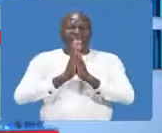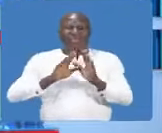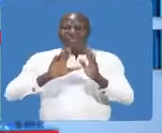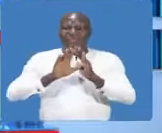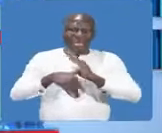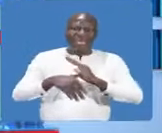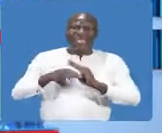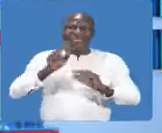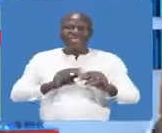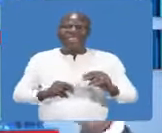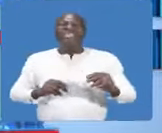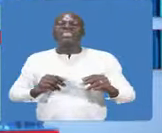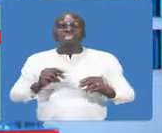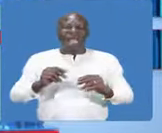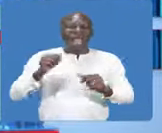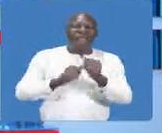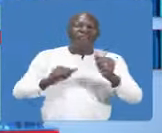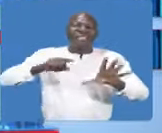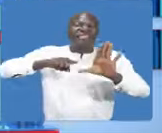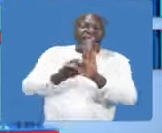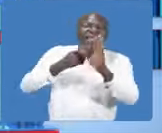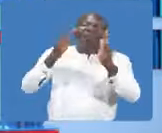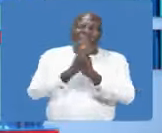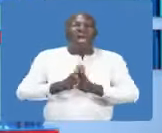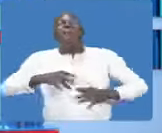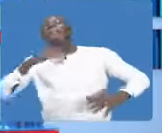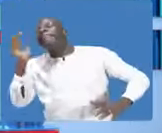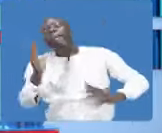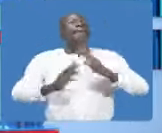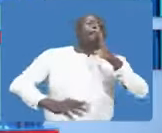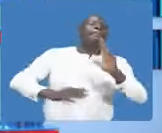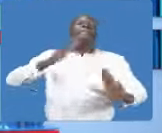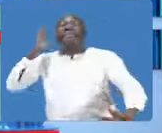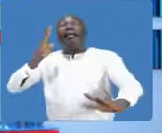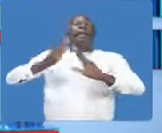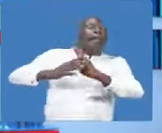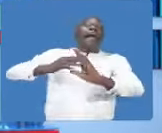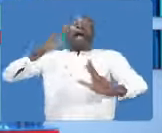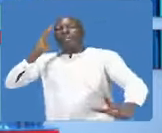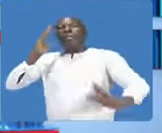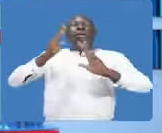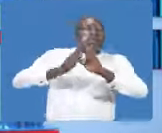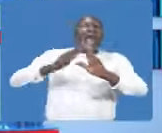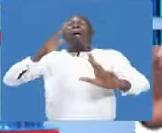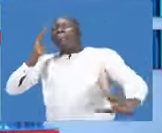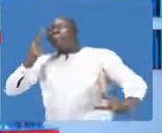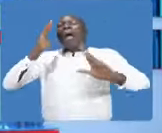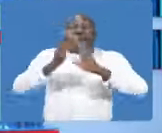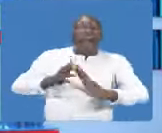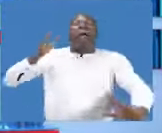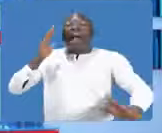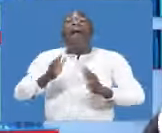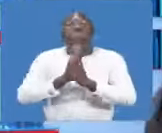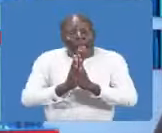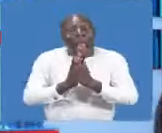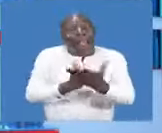no oh robert answer hey kasa hodo aba ile baba ile baba ile baba baba ile baba ile baba ile baba kasa hodo ano cha